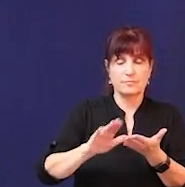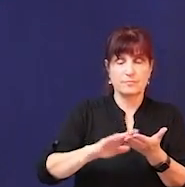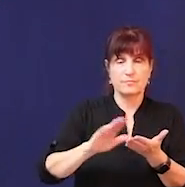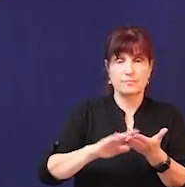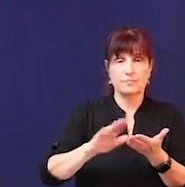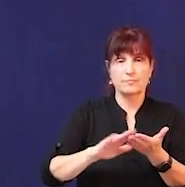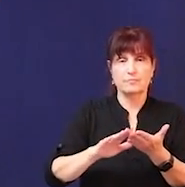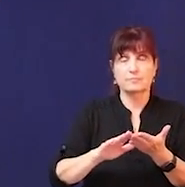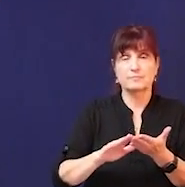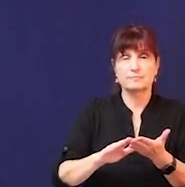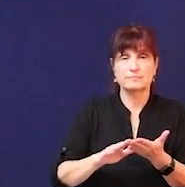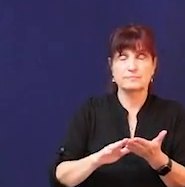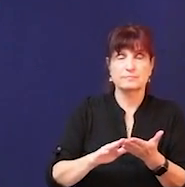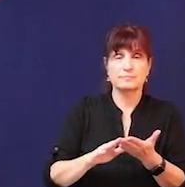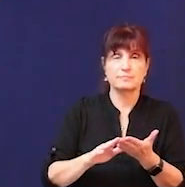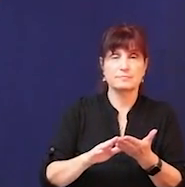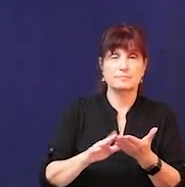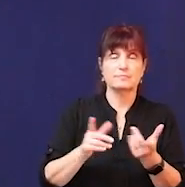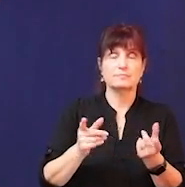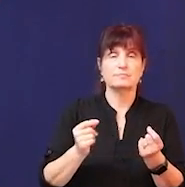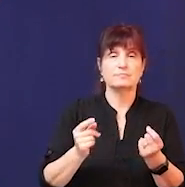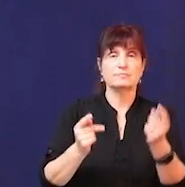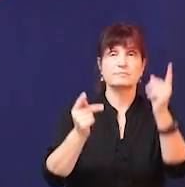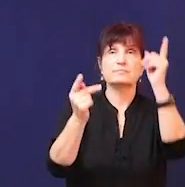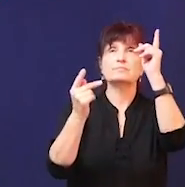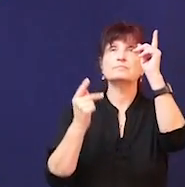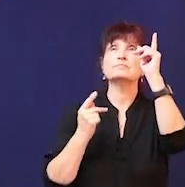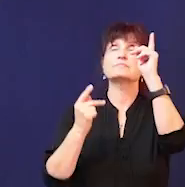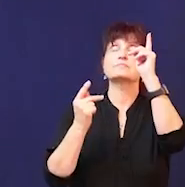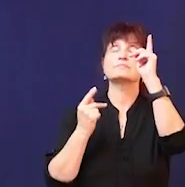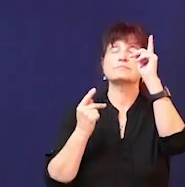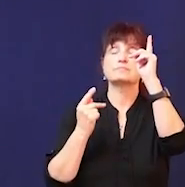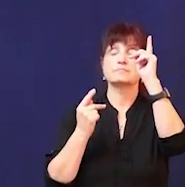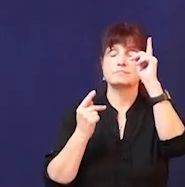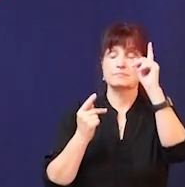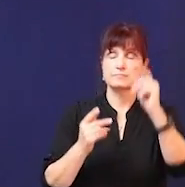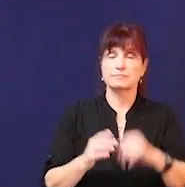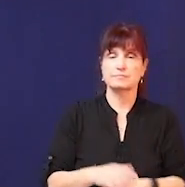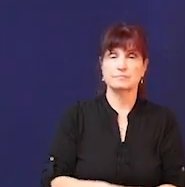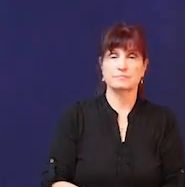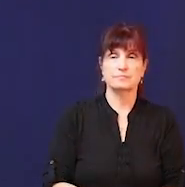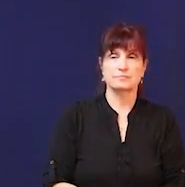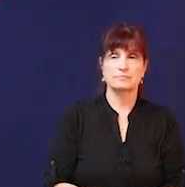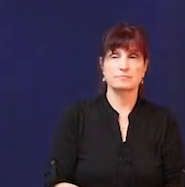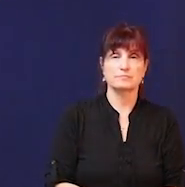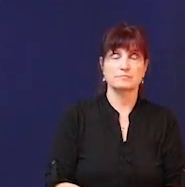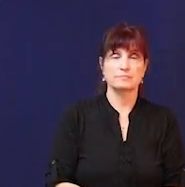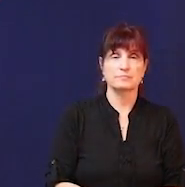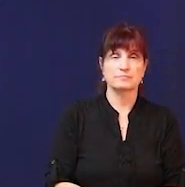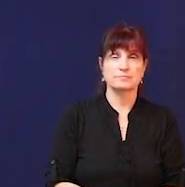the forgiveness of sins. Do this in memory of me."